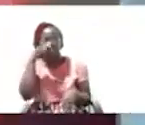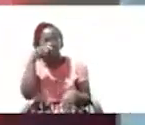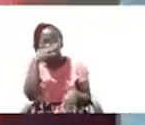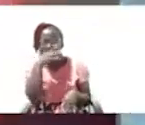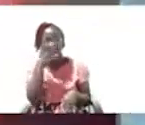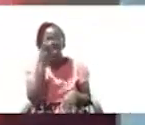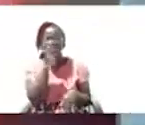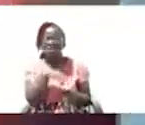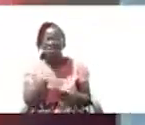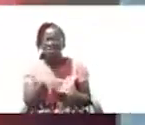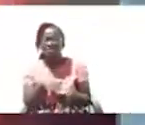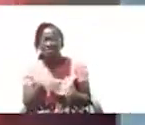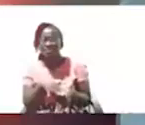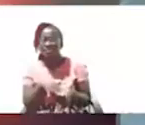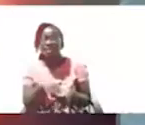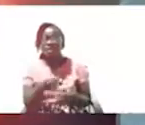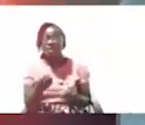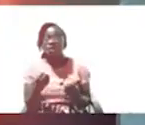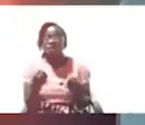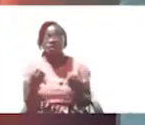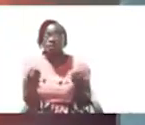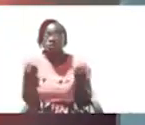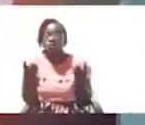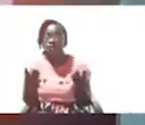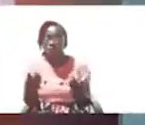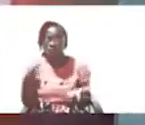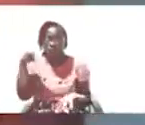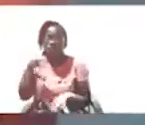Lazarus who was smelling. Was sorry. He arose.